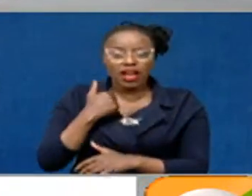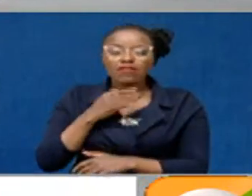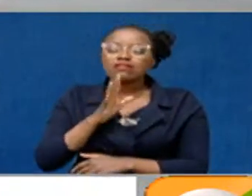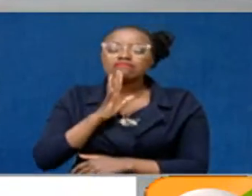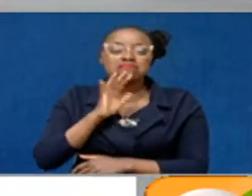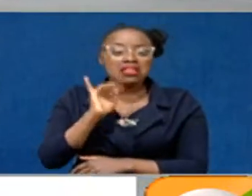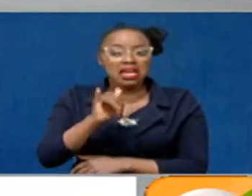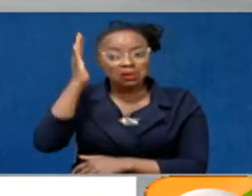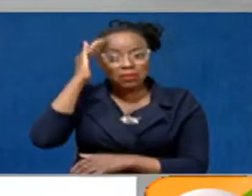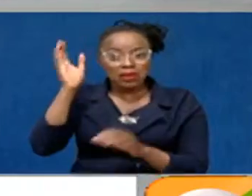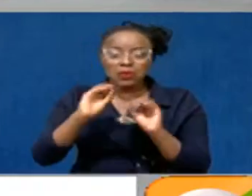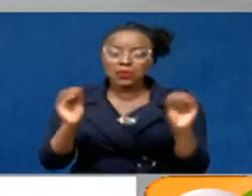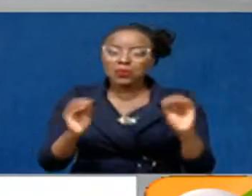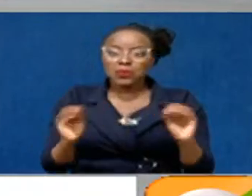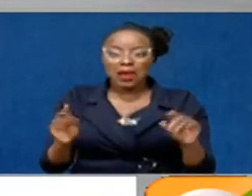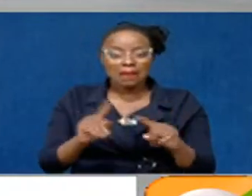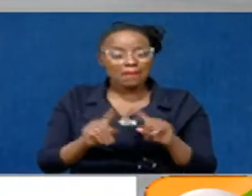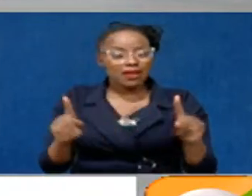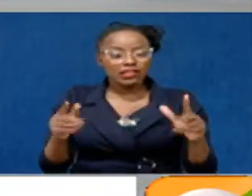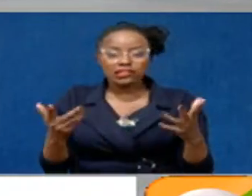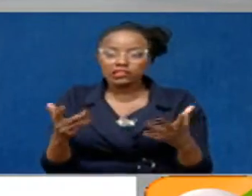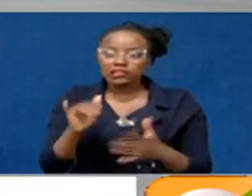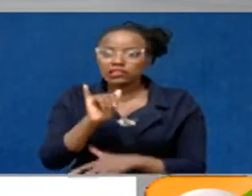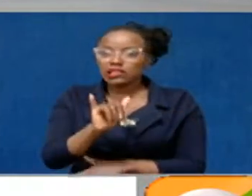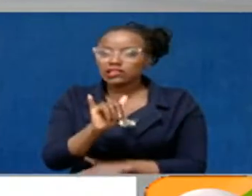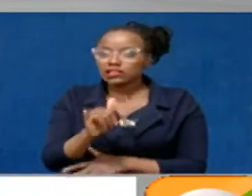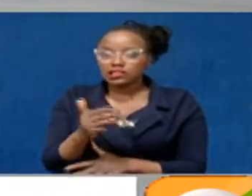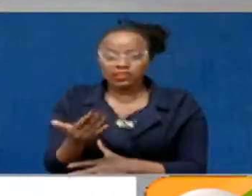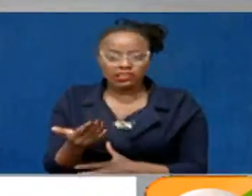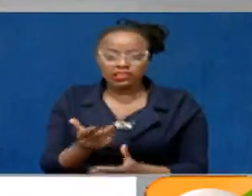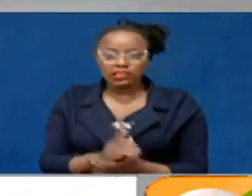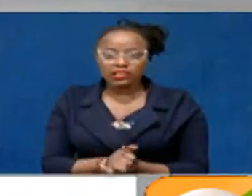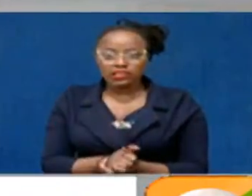one. But really, it's